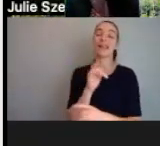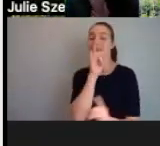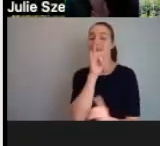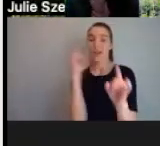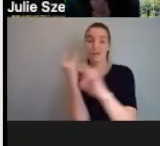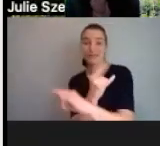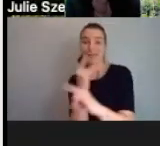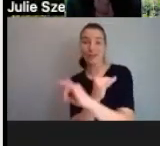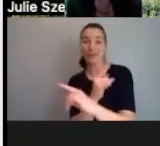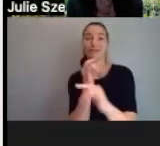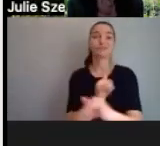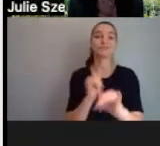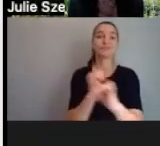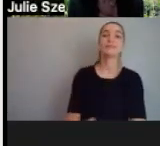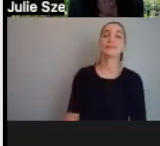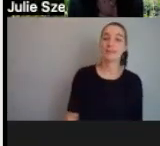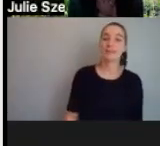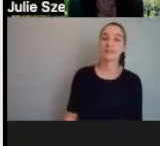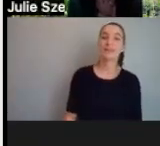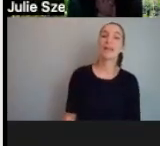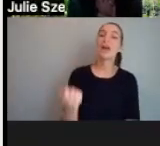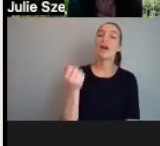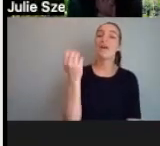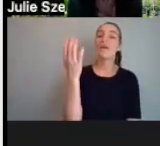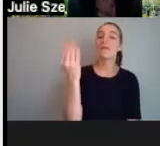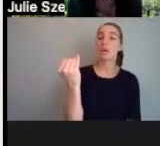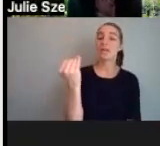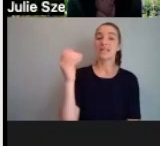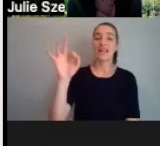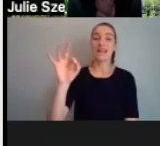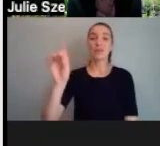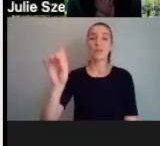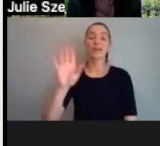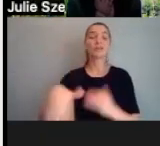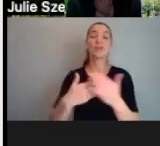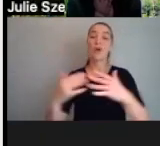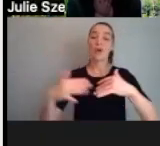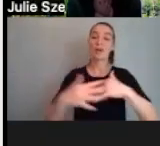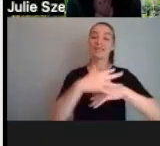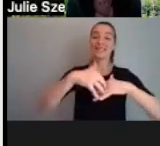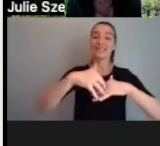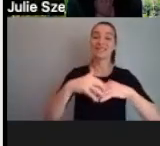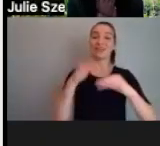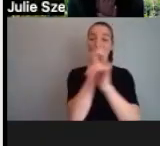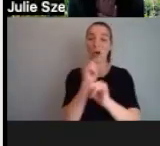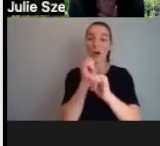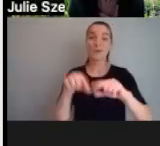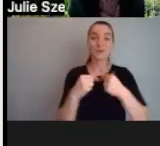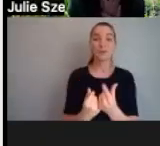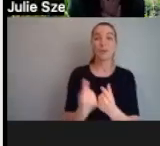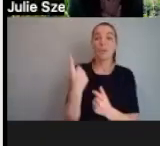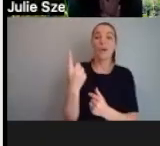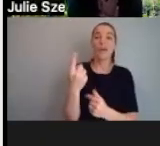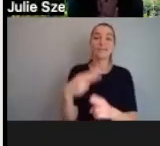1491 is an all indigenous comic group, um, where one of the comics is Dallas Goldtooth. Dallas Goldtooth is the son